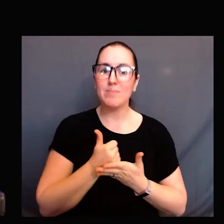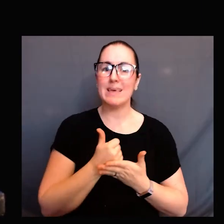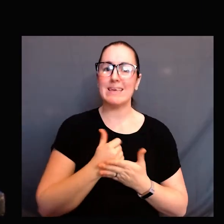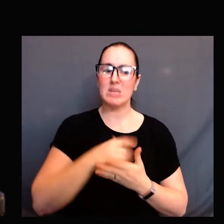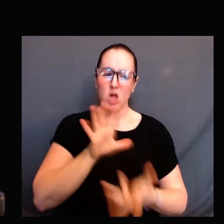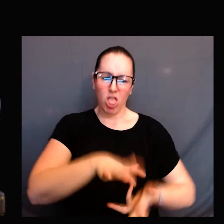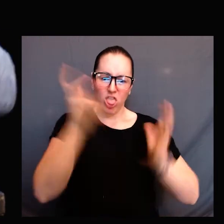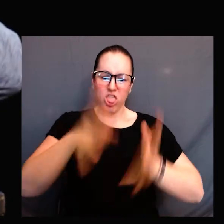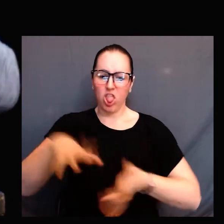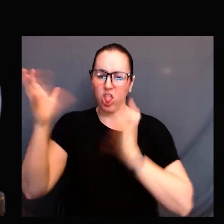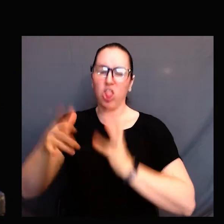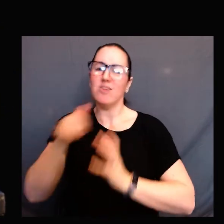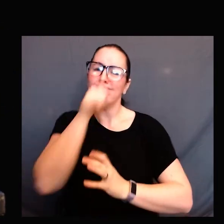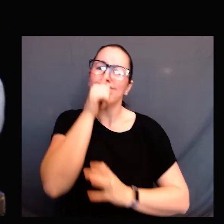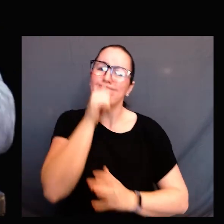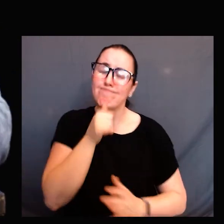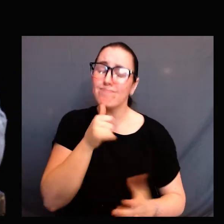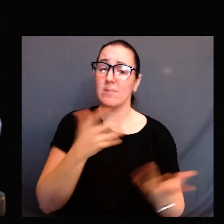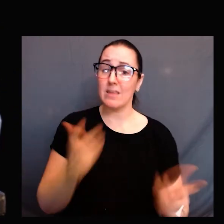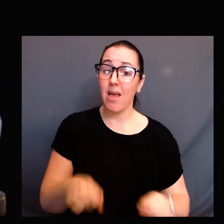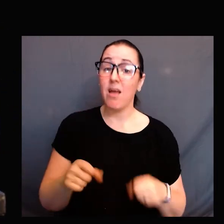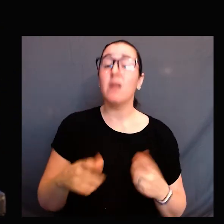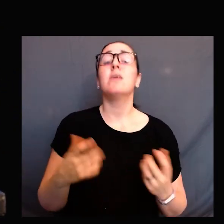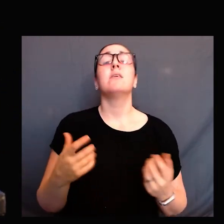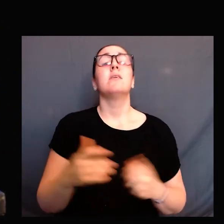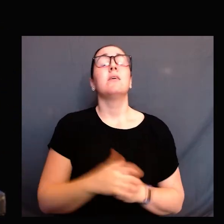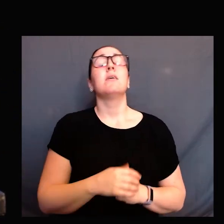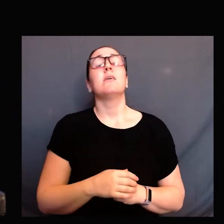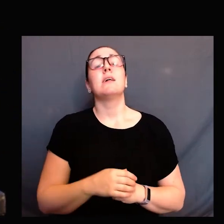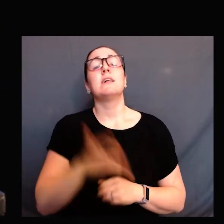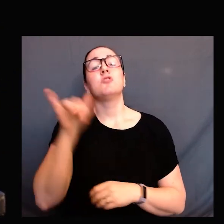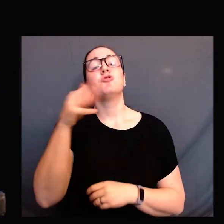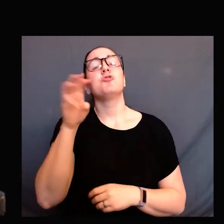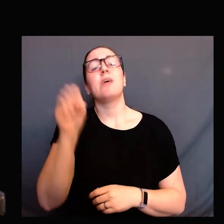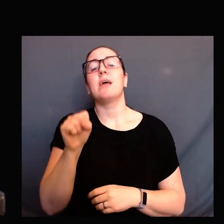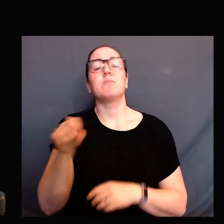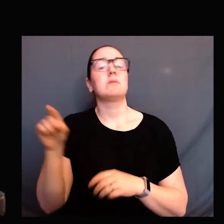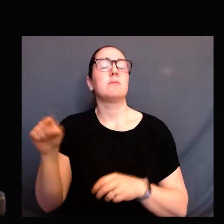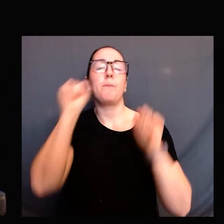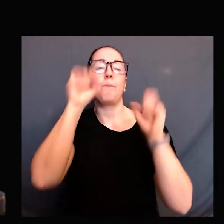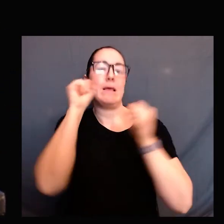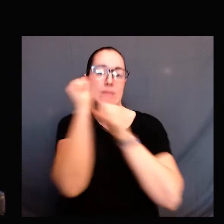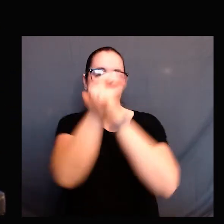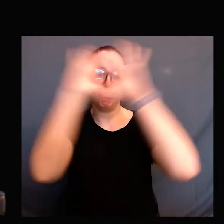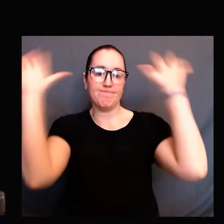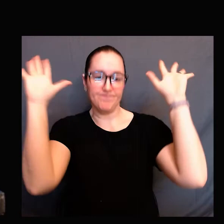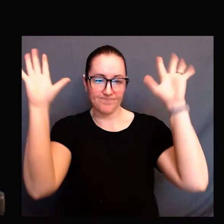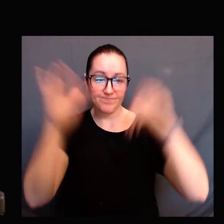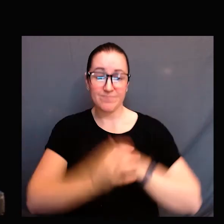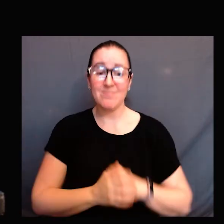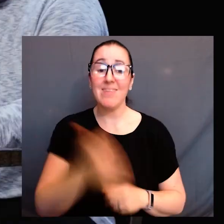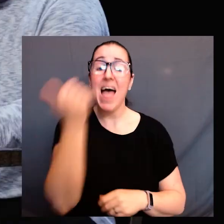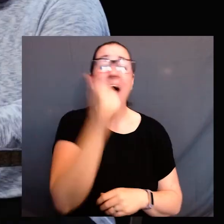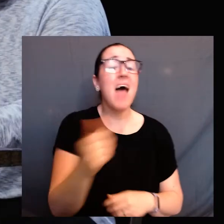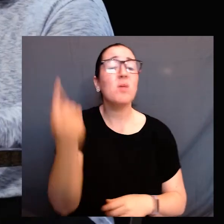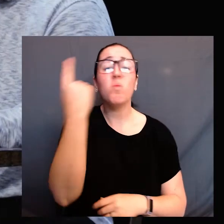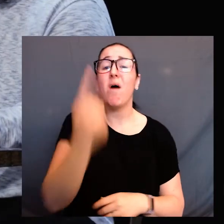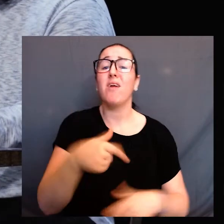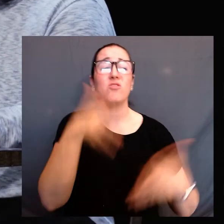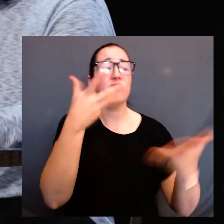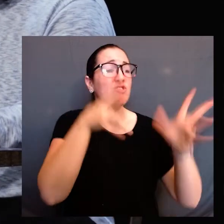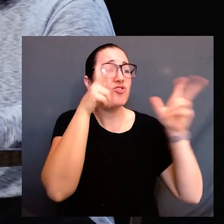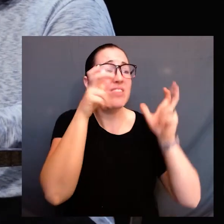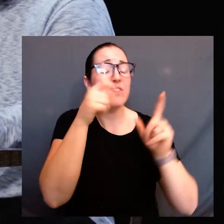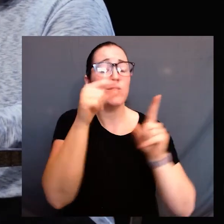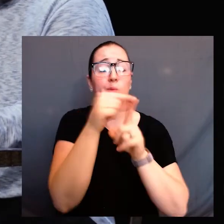of life? And then James gives us this incredible word picture of what he's talking about. He says, anyone who listens to the word but does not